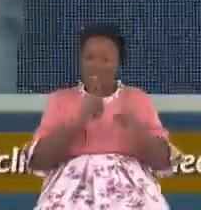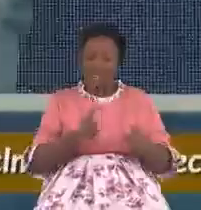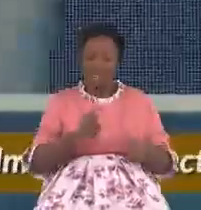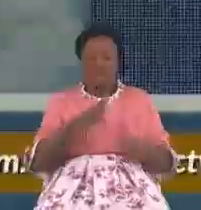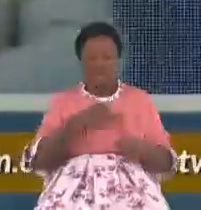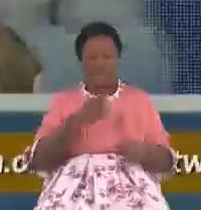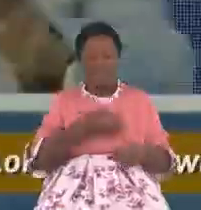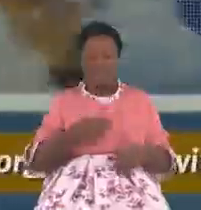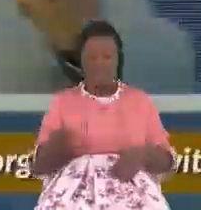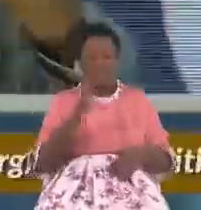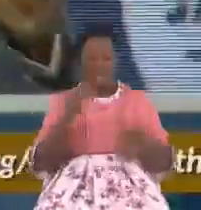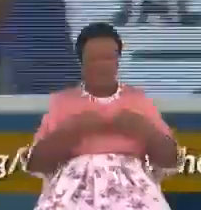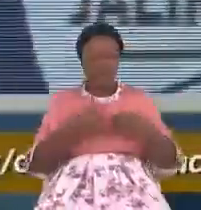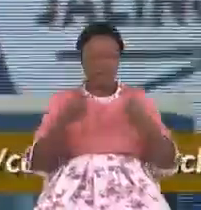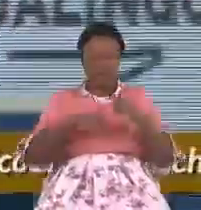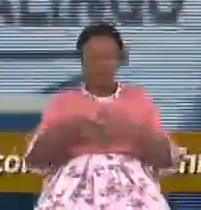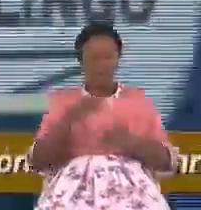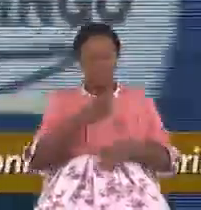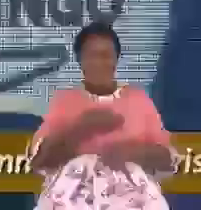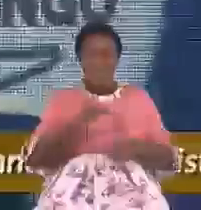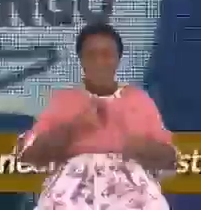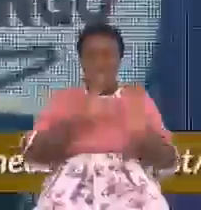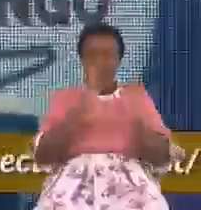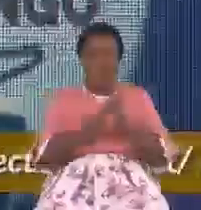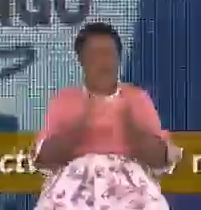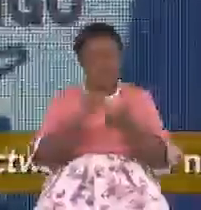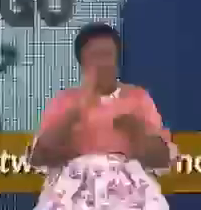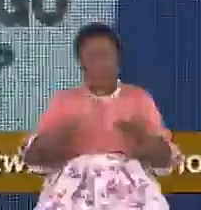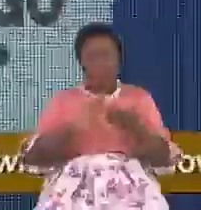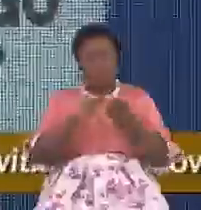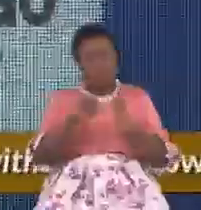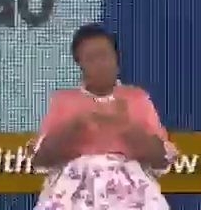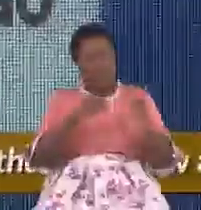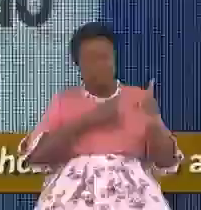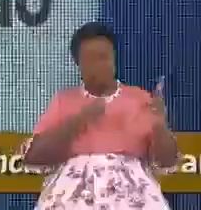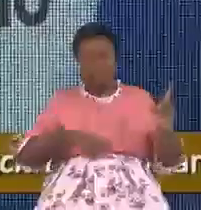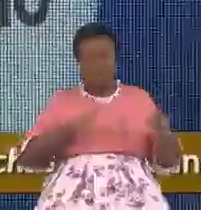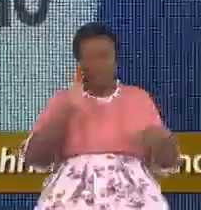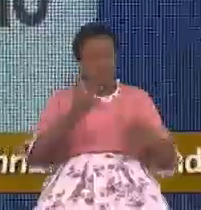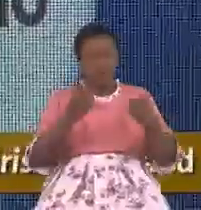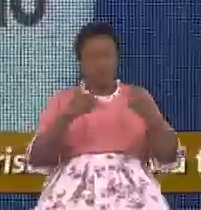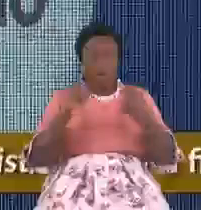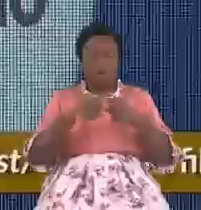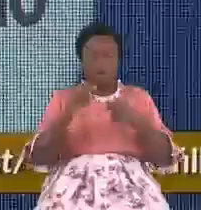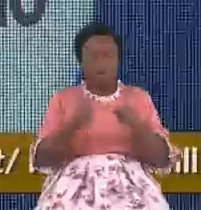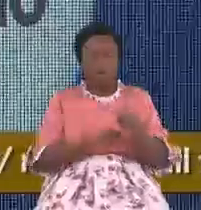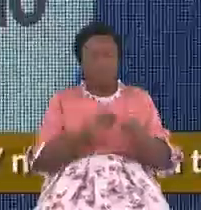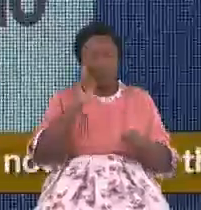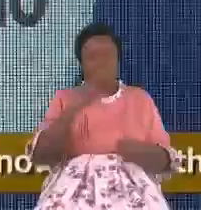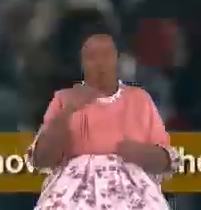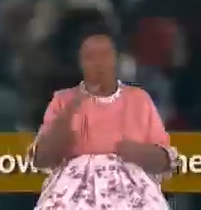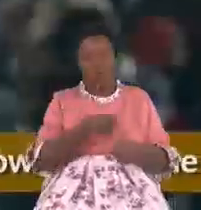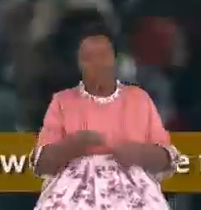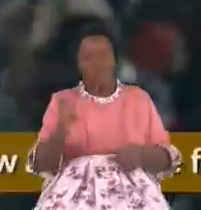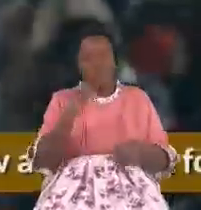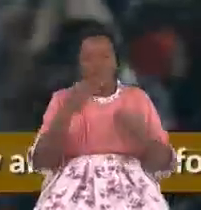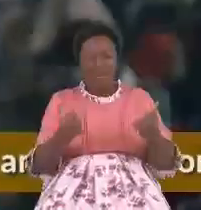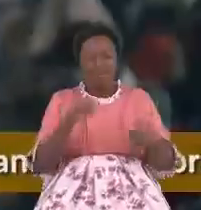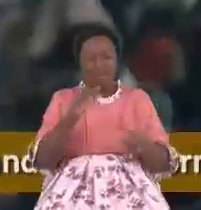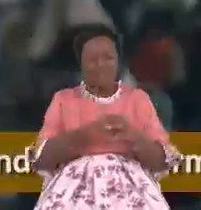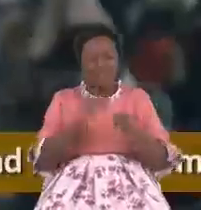out and i pray the forgiveness of the lord will come to every one of them right now in jesus